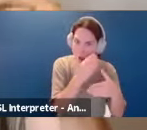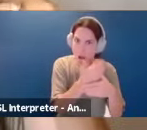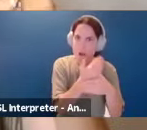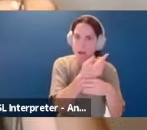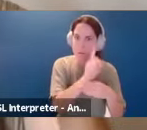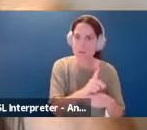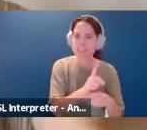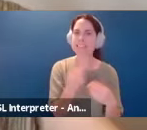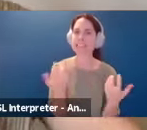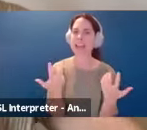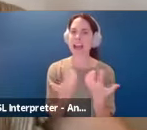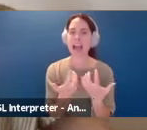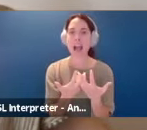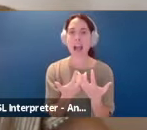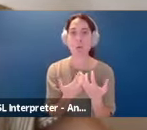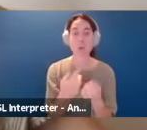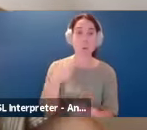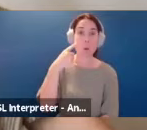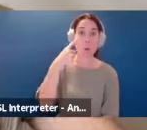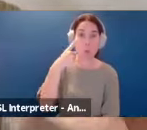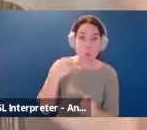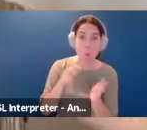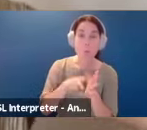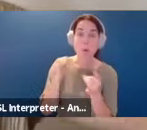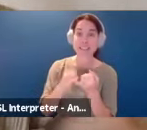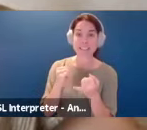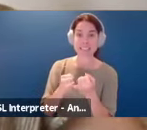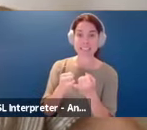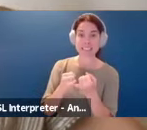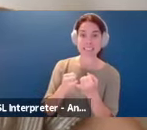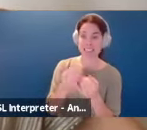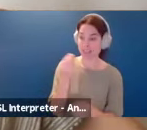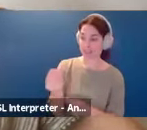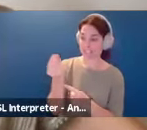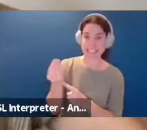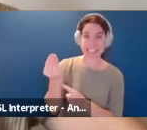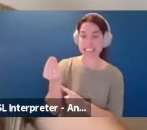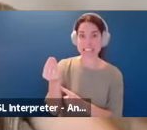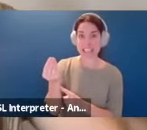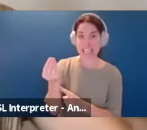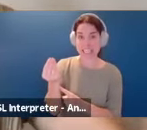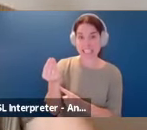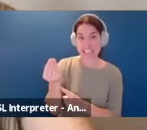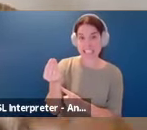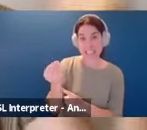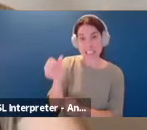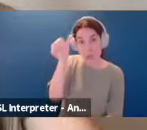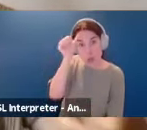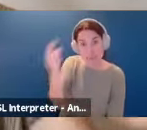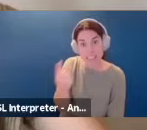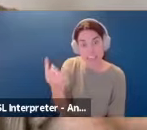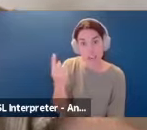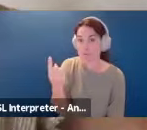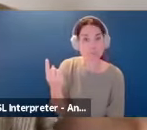whiteness does not know itself and it does not want to be known and it creates a world